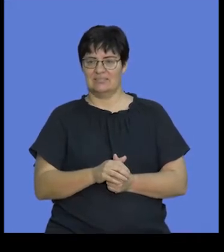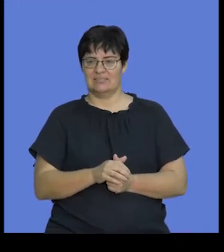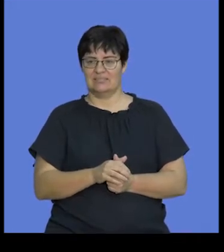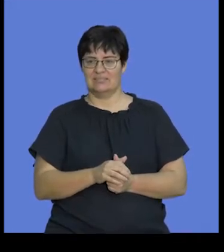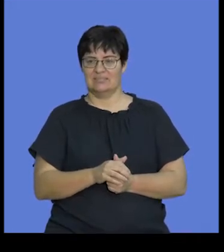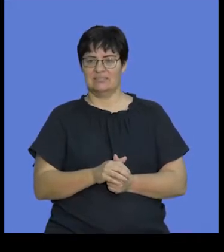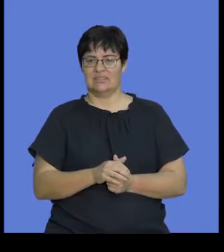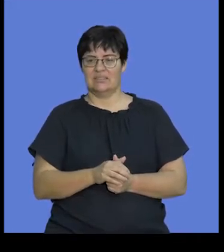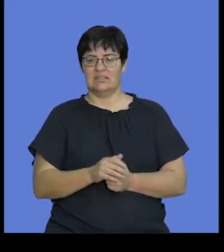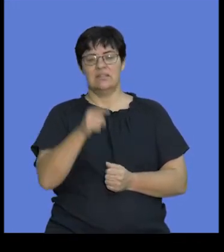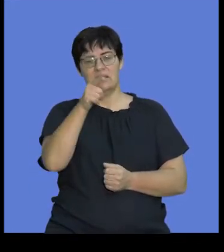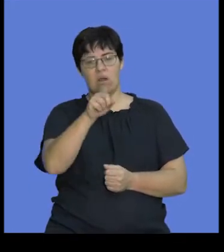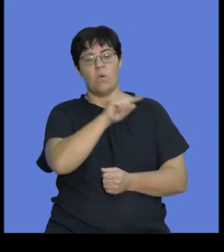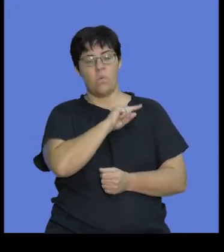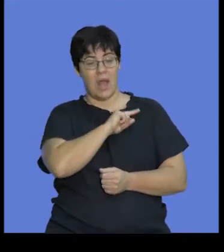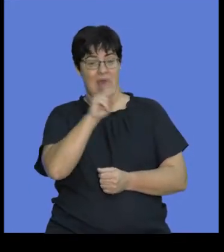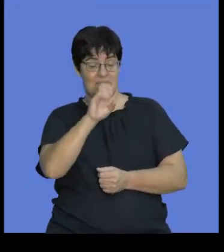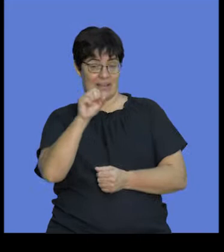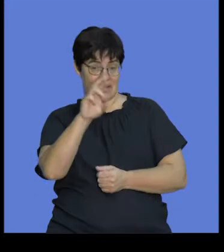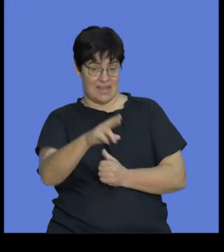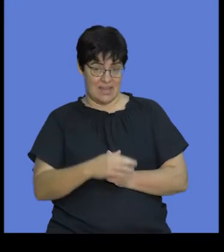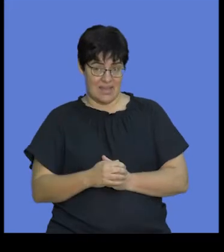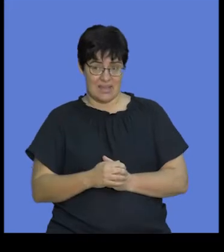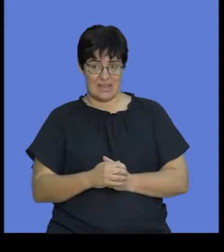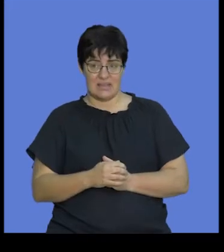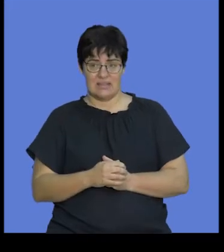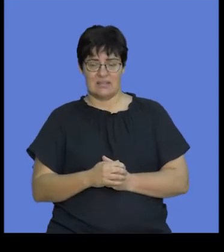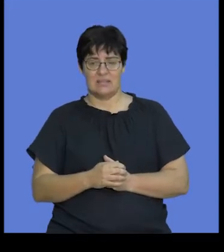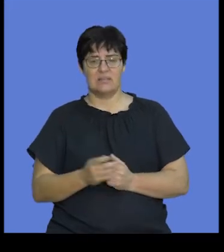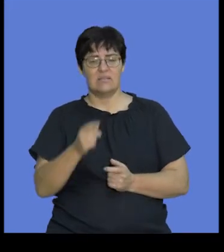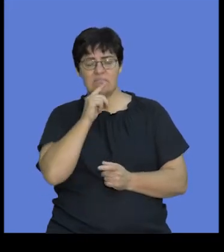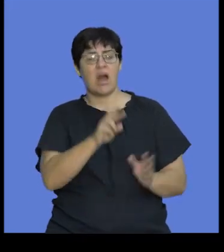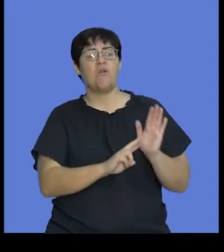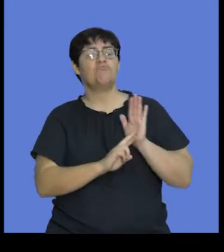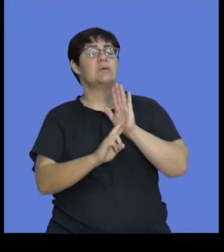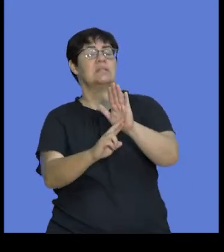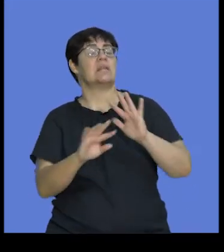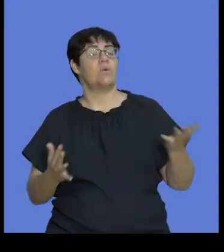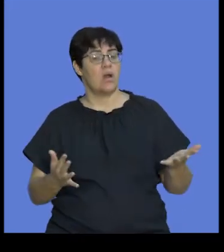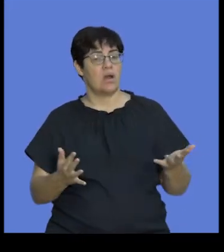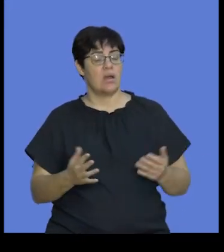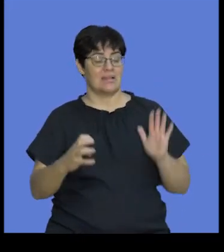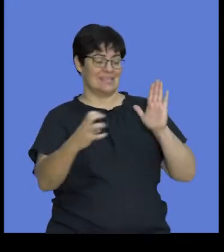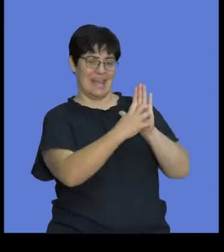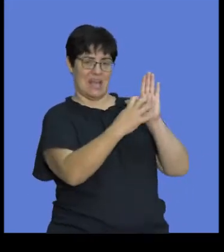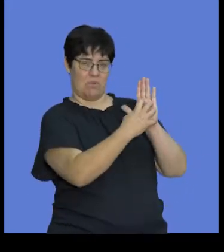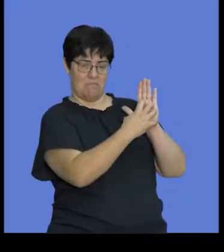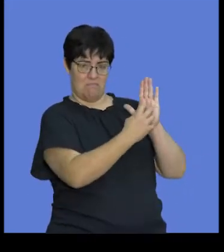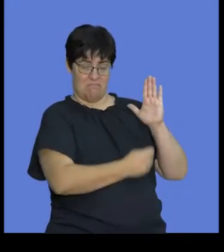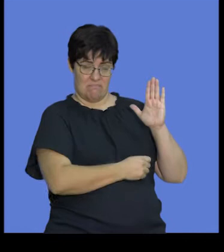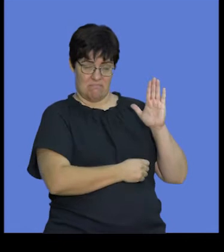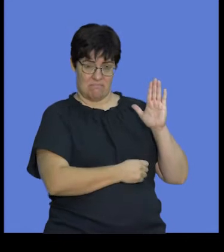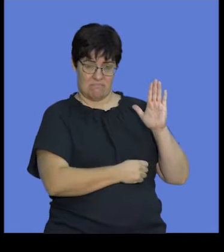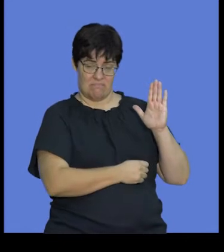what I wrote out here. Because it's a vector, it can be represented by a vector